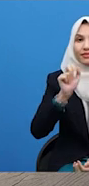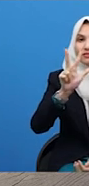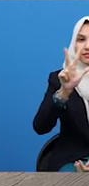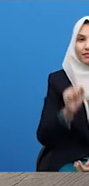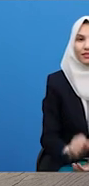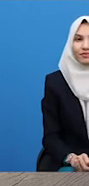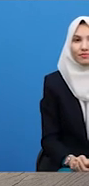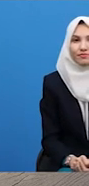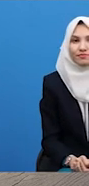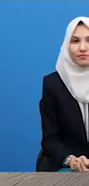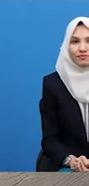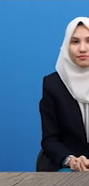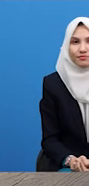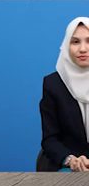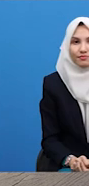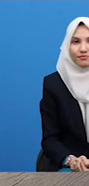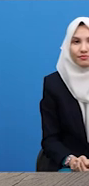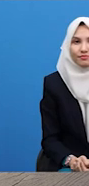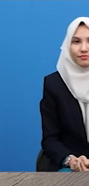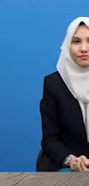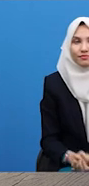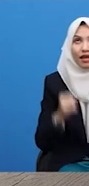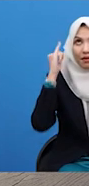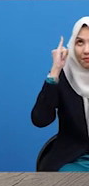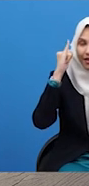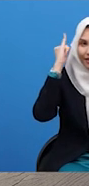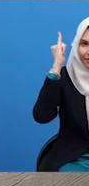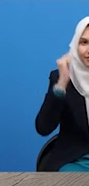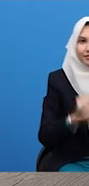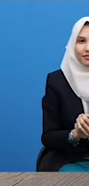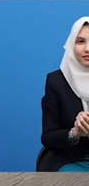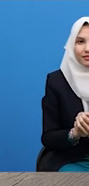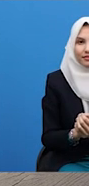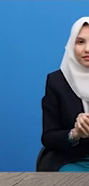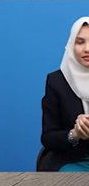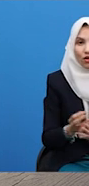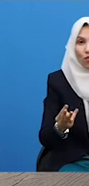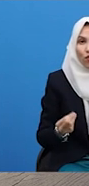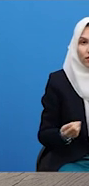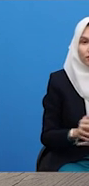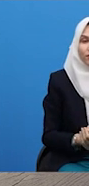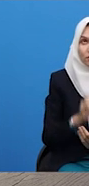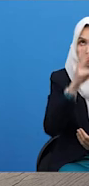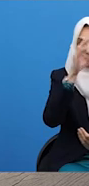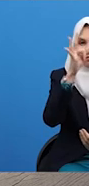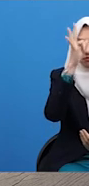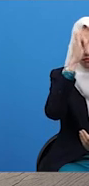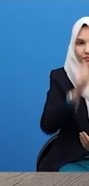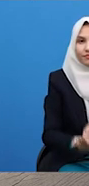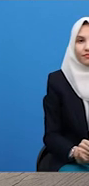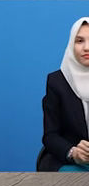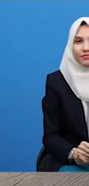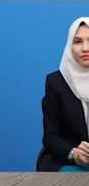Task 3. Imagine that the council wants to improve the public facilities at